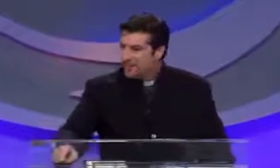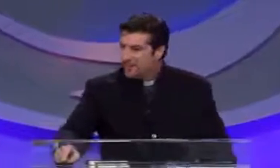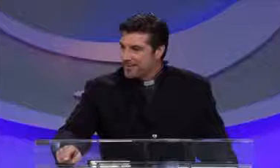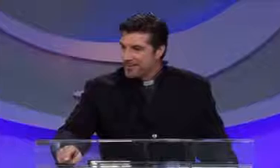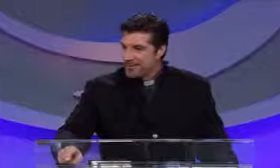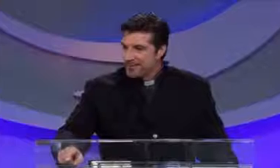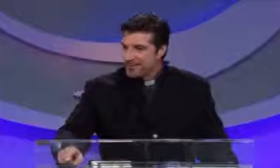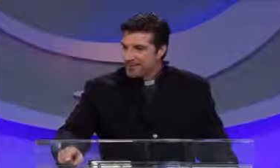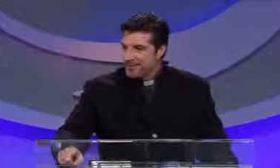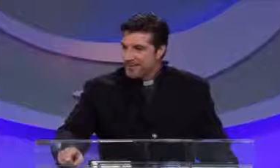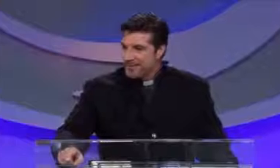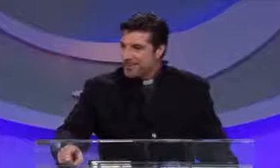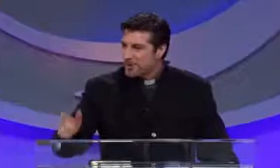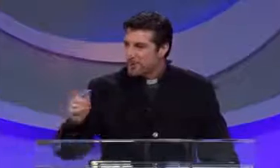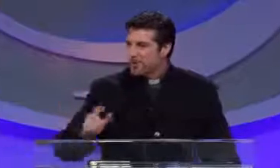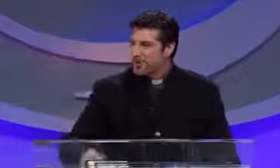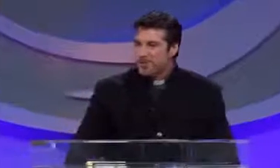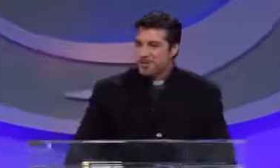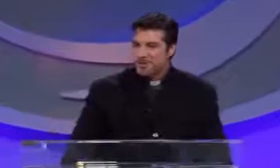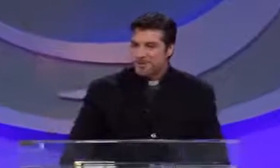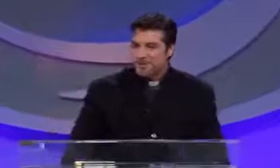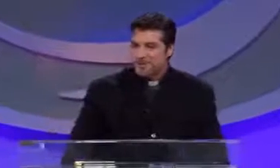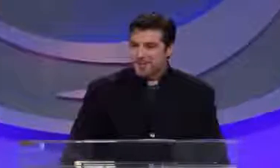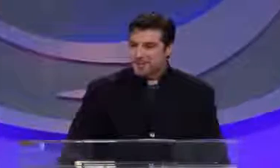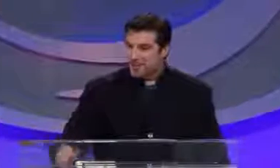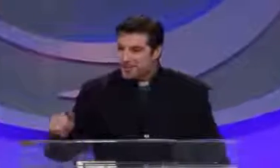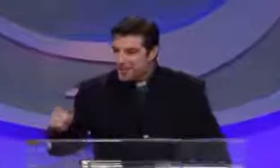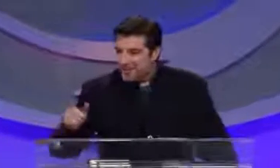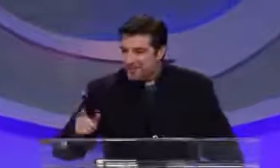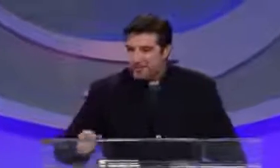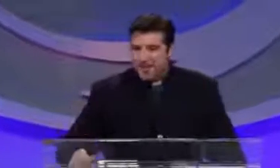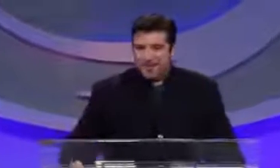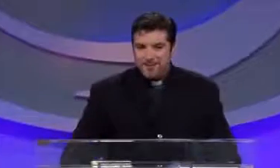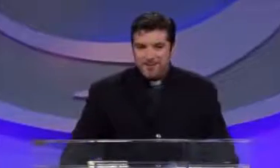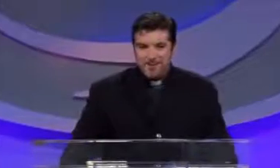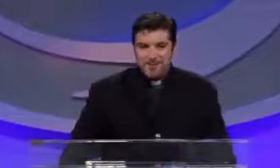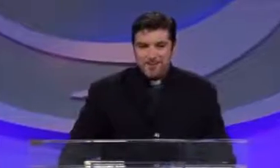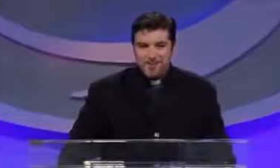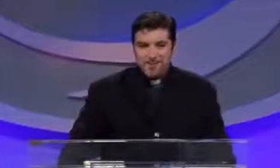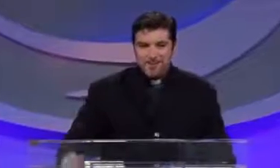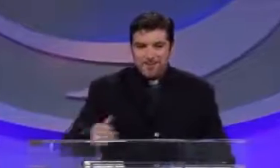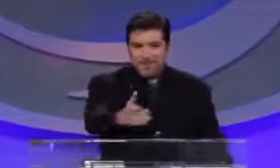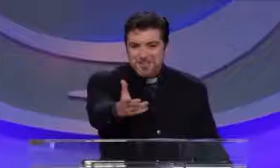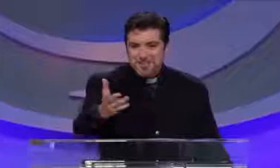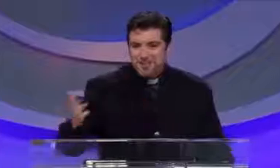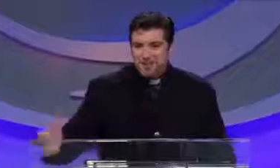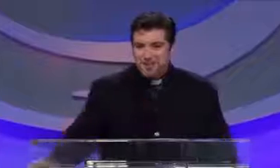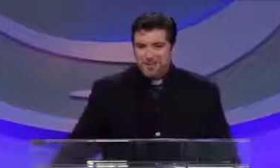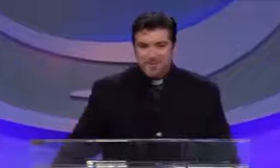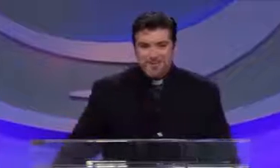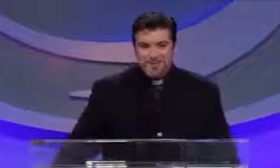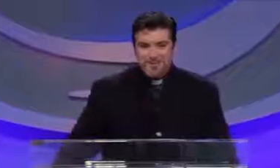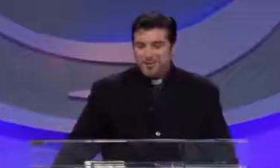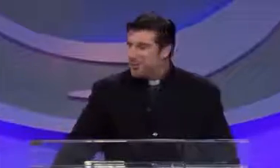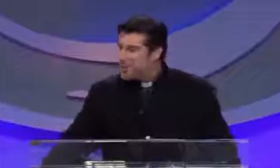written. He was also the contemplative. He was also the charismatic. How much of Jesus do you want? Do you only